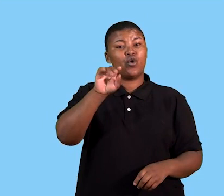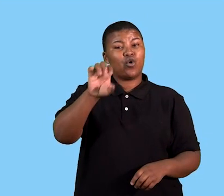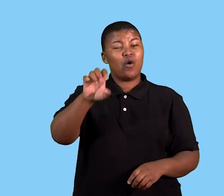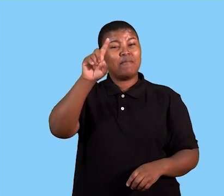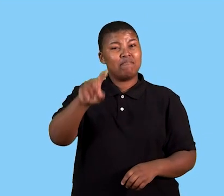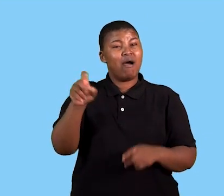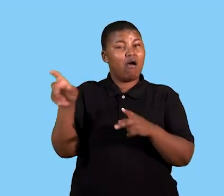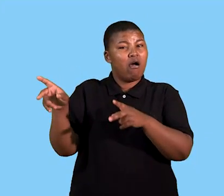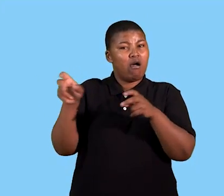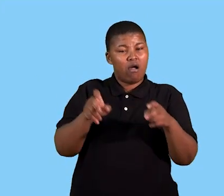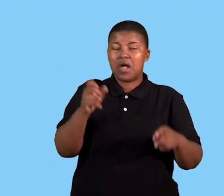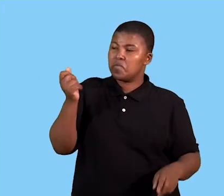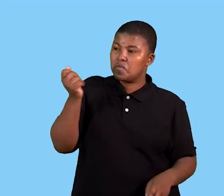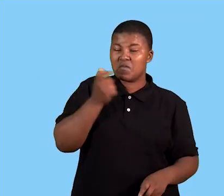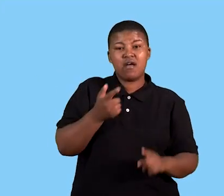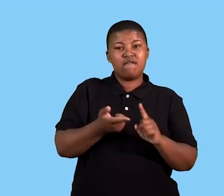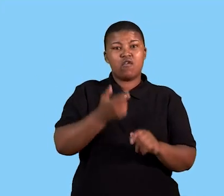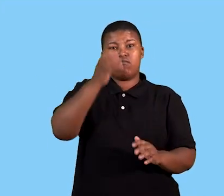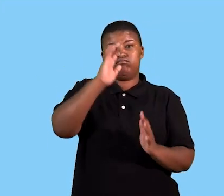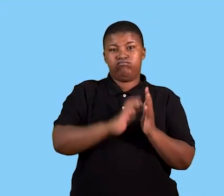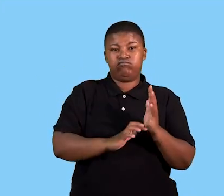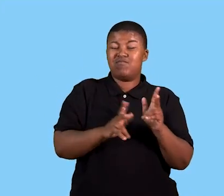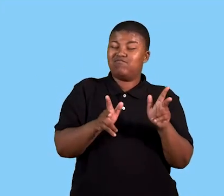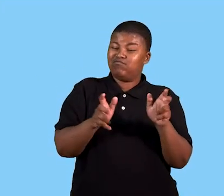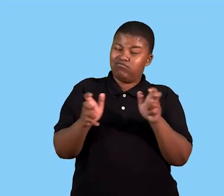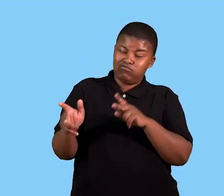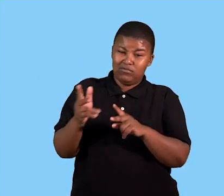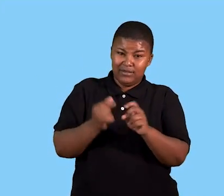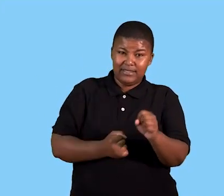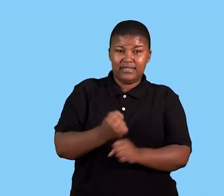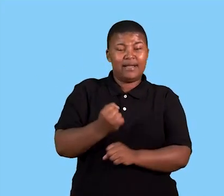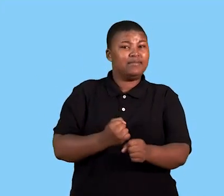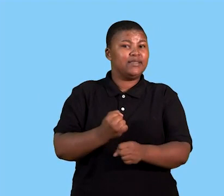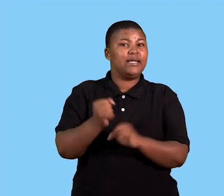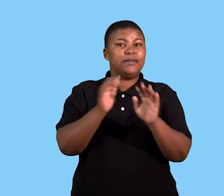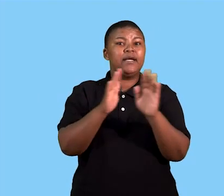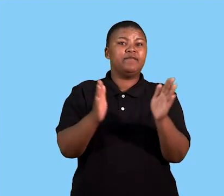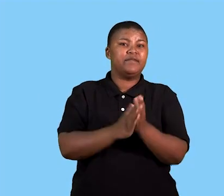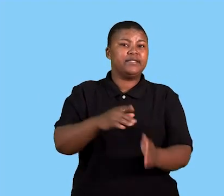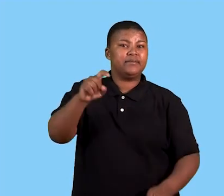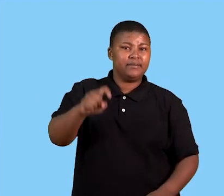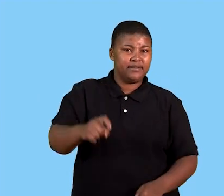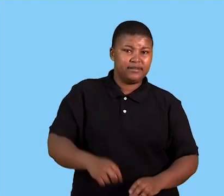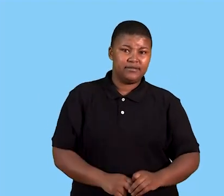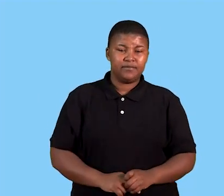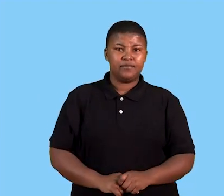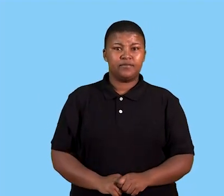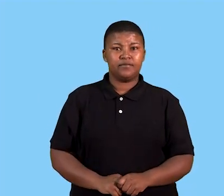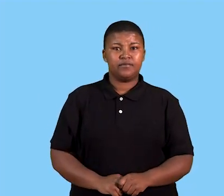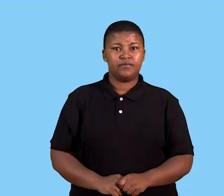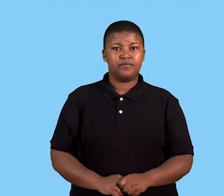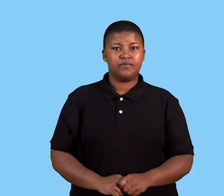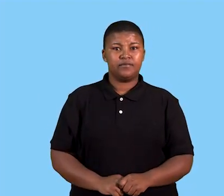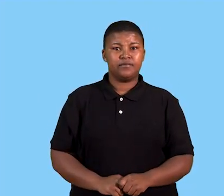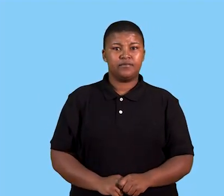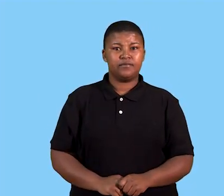be specifically from the scenario, and it has to be word for word the same sentence, and the whole